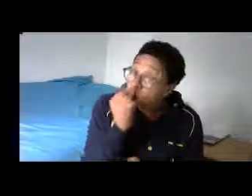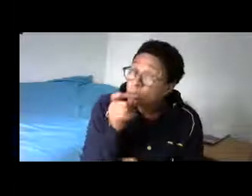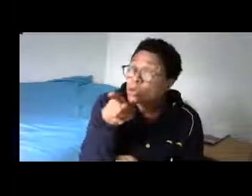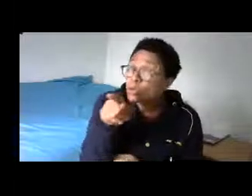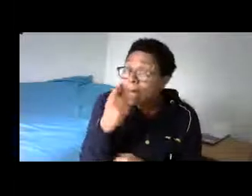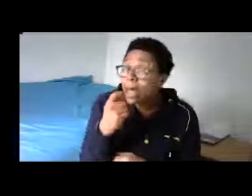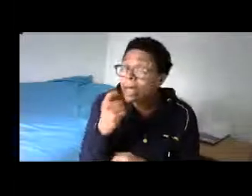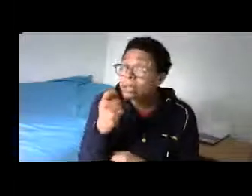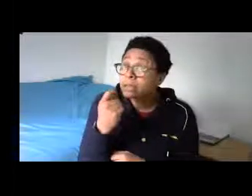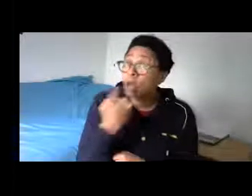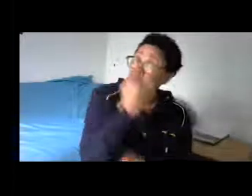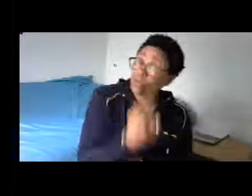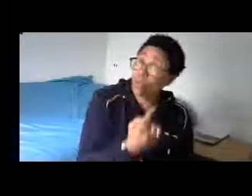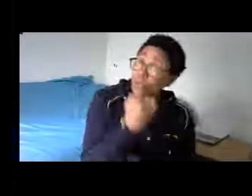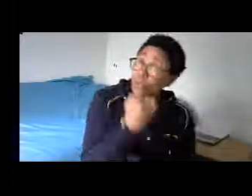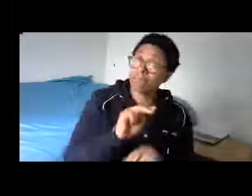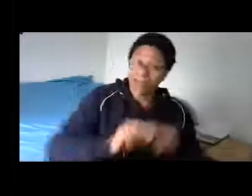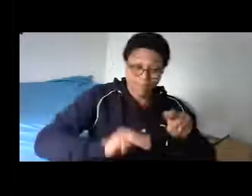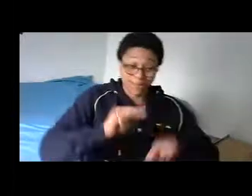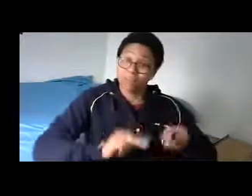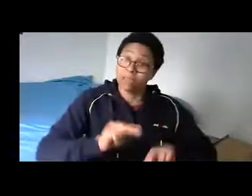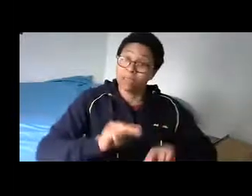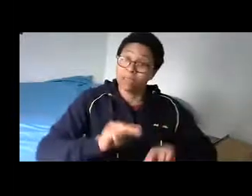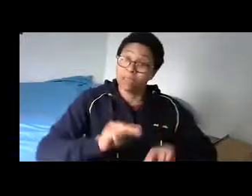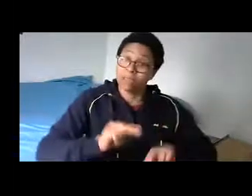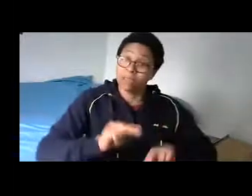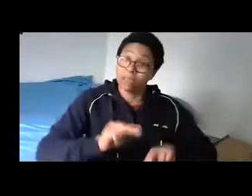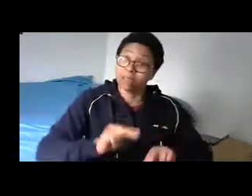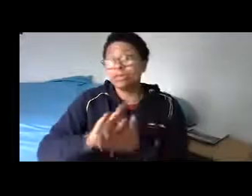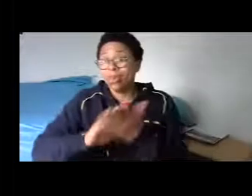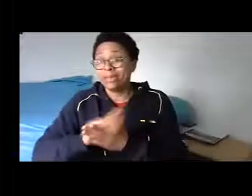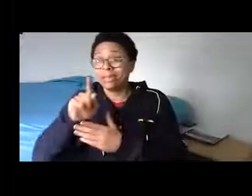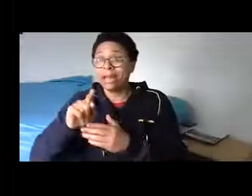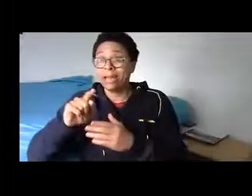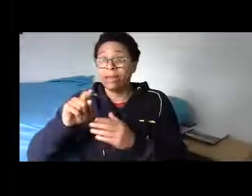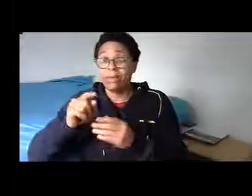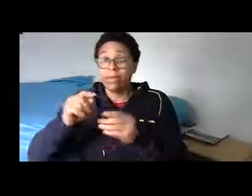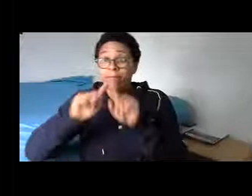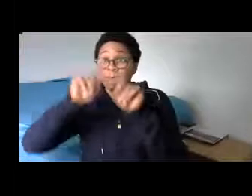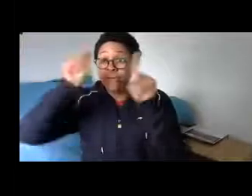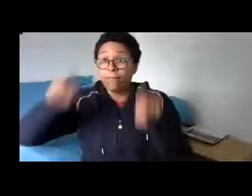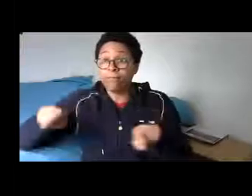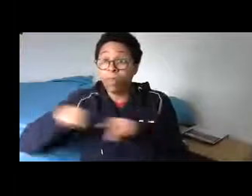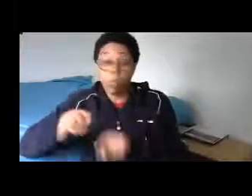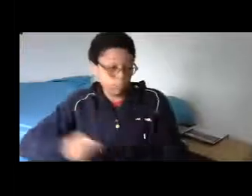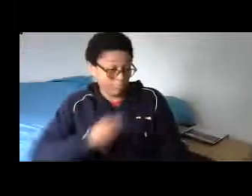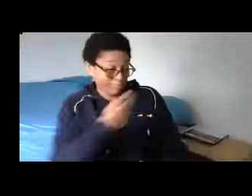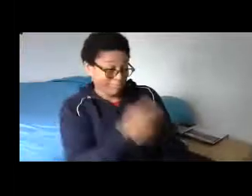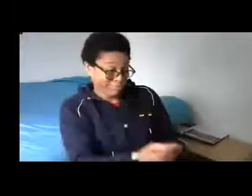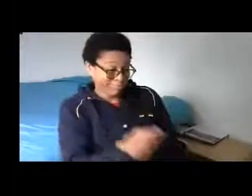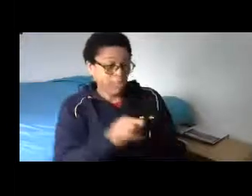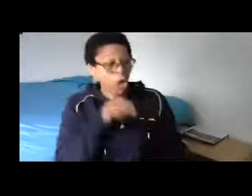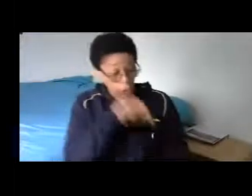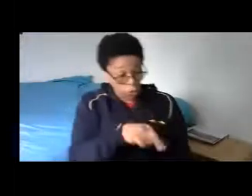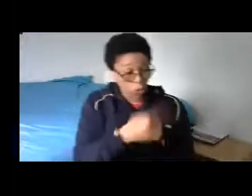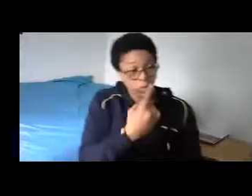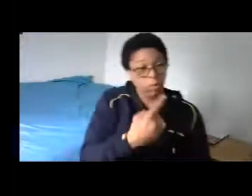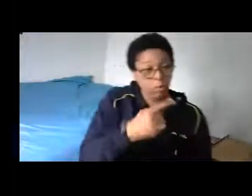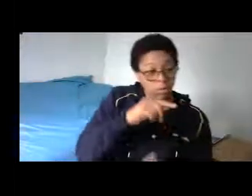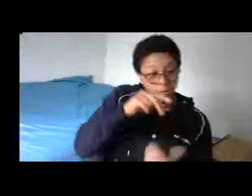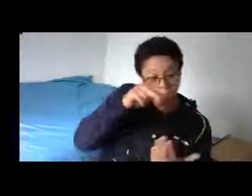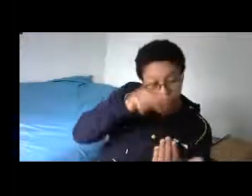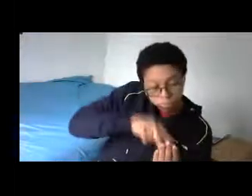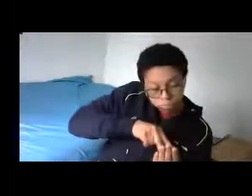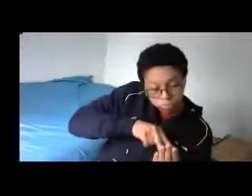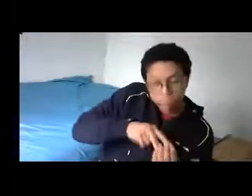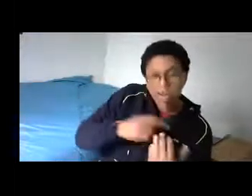is effectively they send you like a form to fill, and you do that, and then social worker kind of looks at it